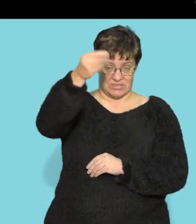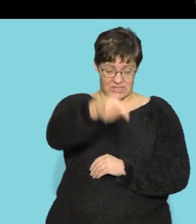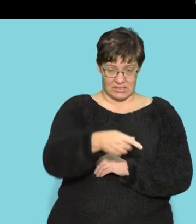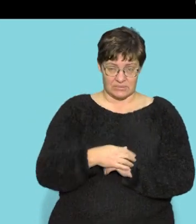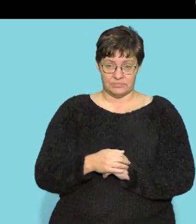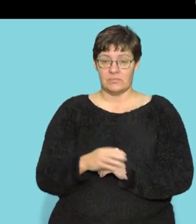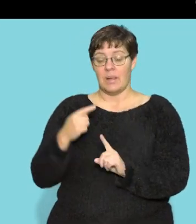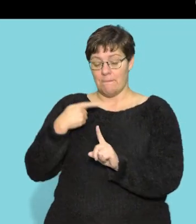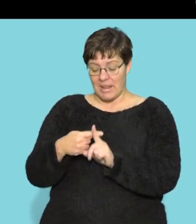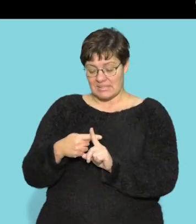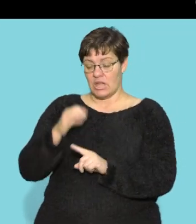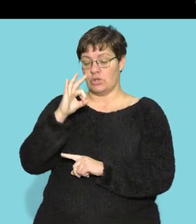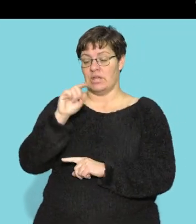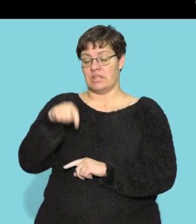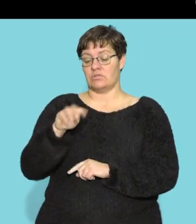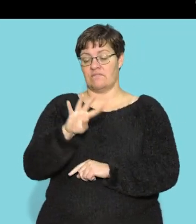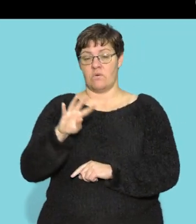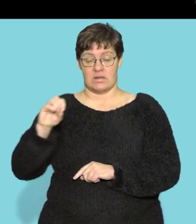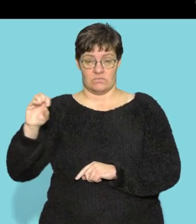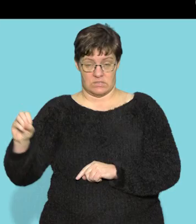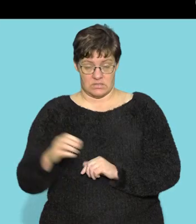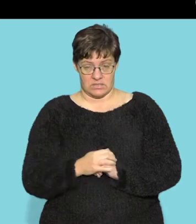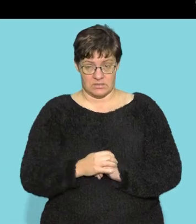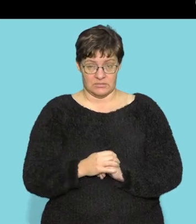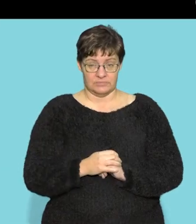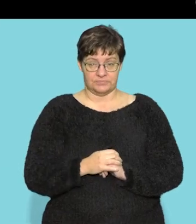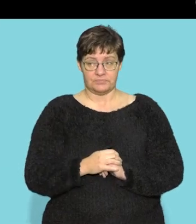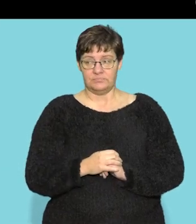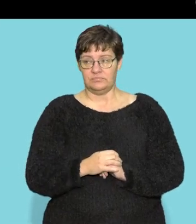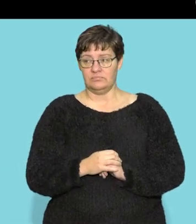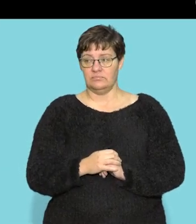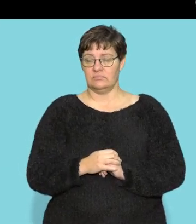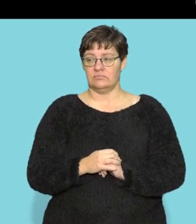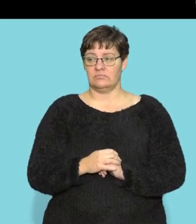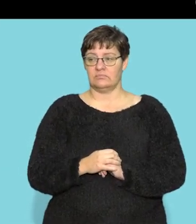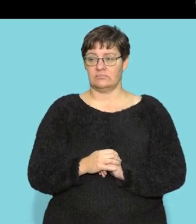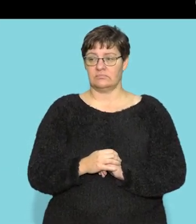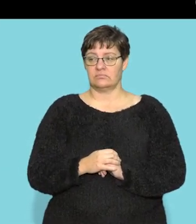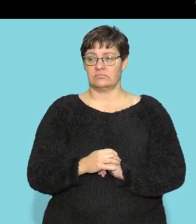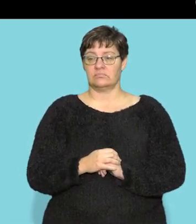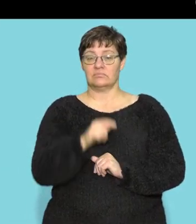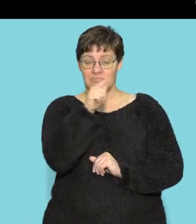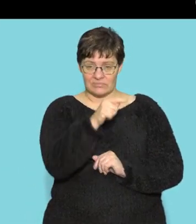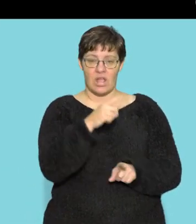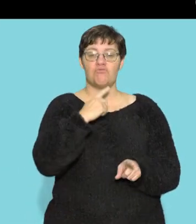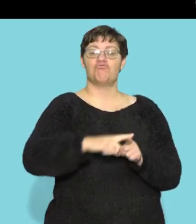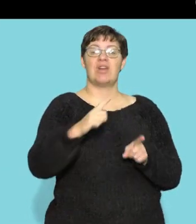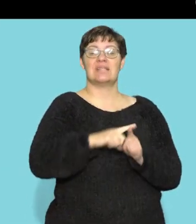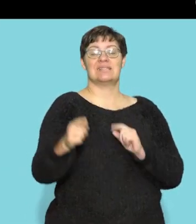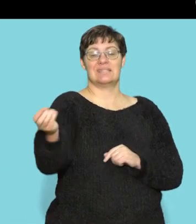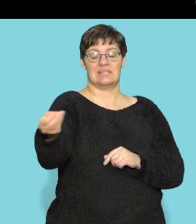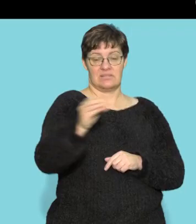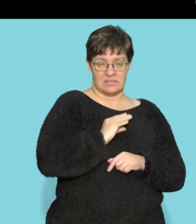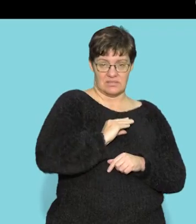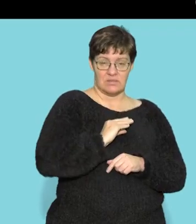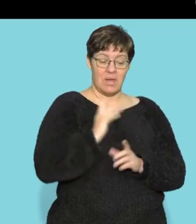and plus the 3,400. Clearly you can see that that was your rent amount